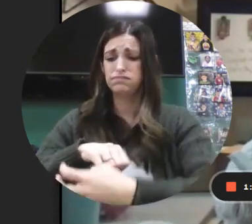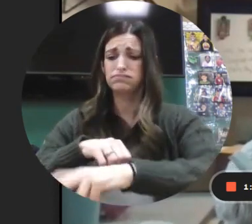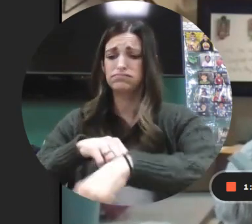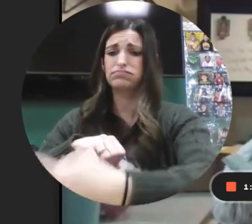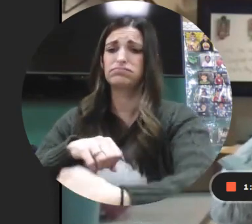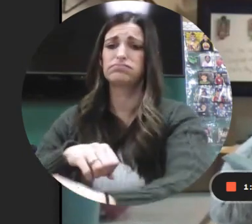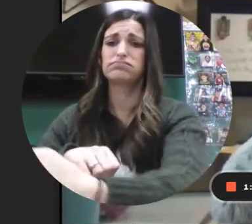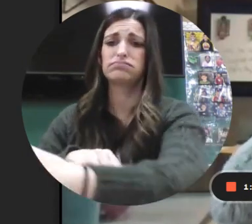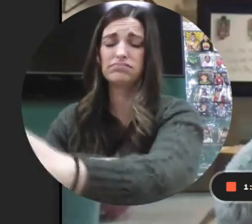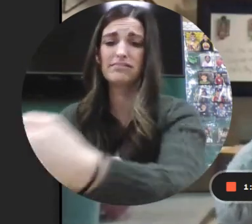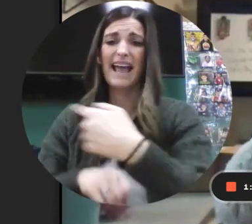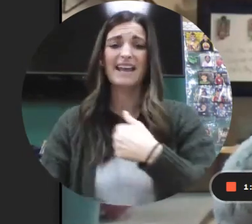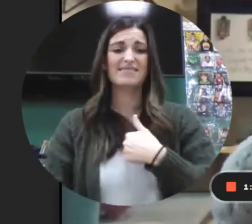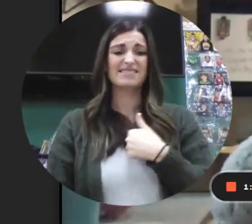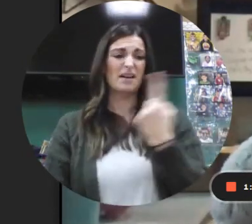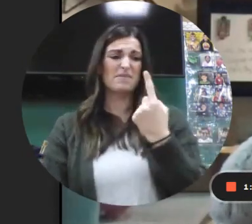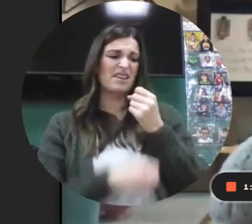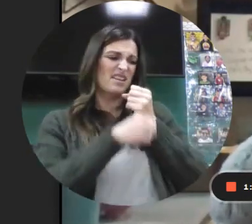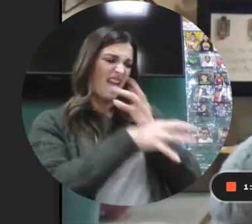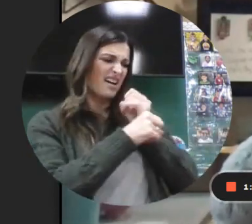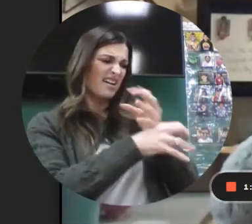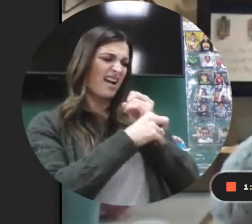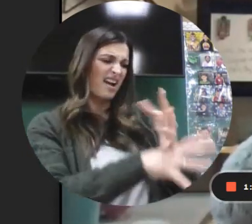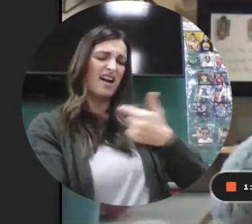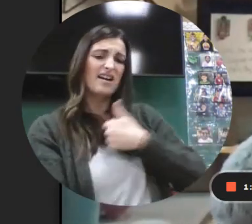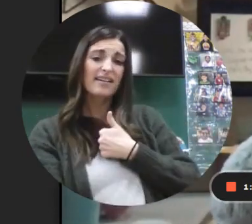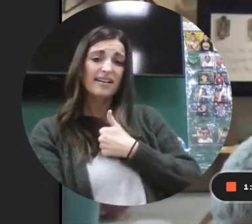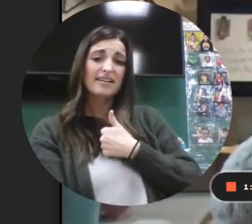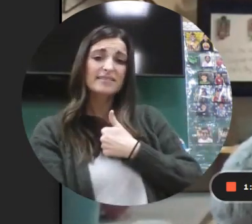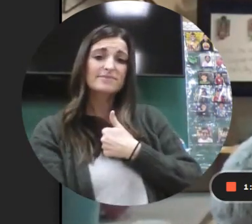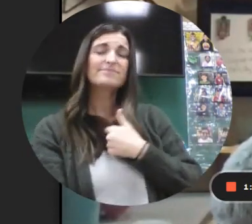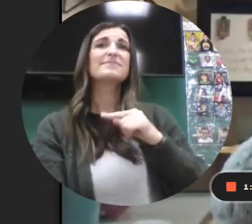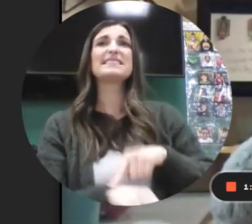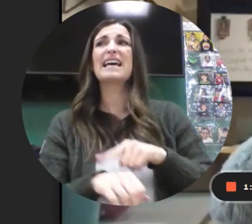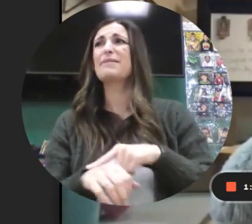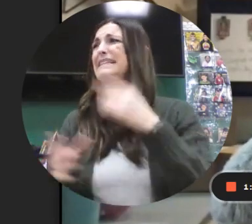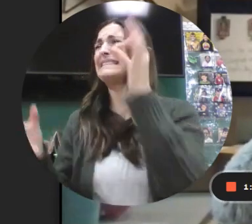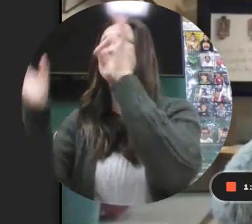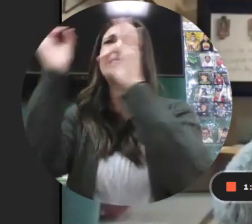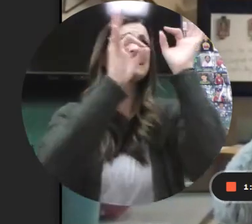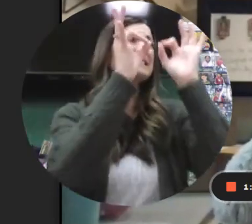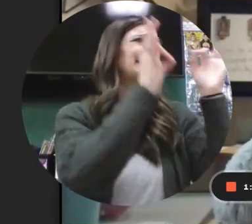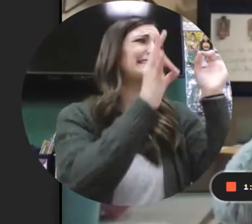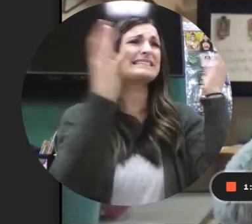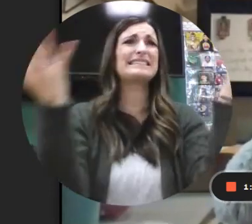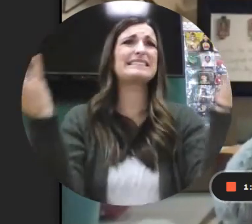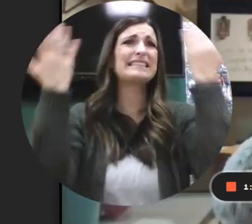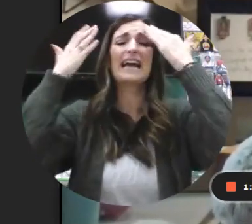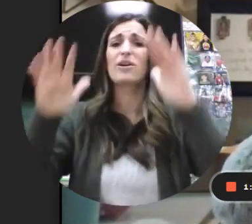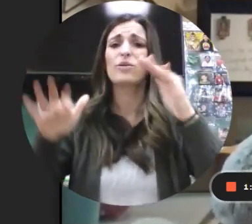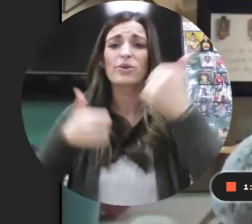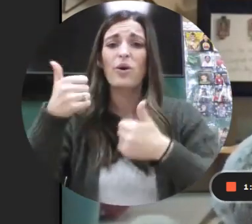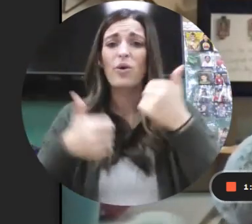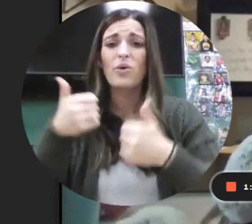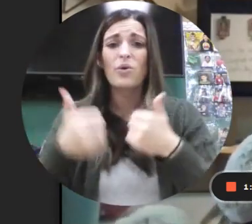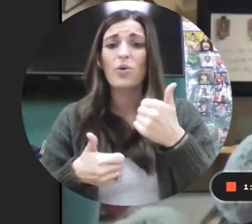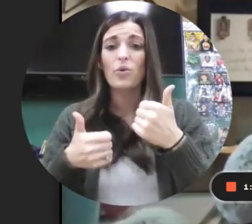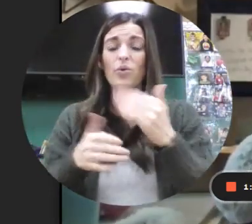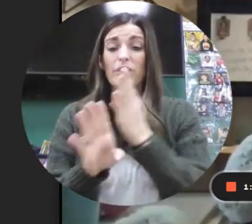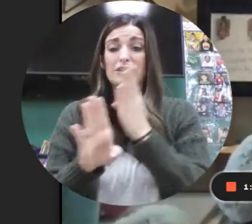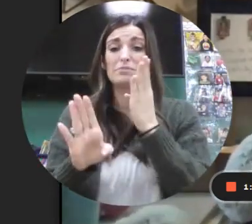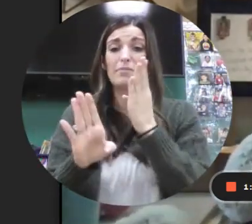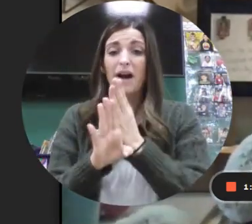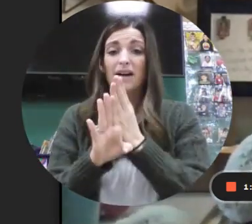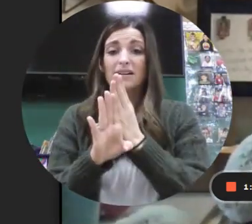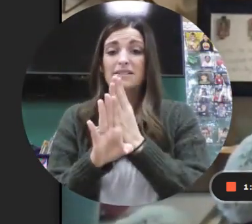yelled at me. Then, when it was time to go home, I couldn't remember which bus was mine. I had to ask Shauna from homeschool group to help me figure it